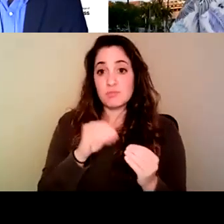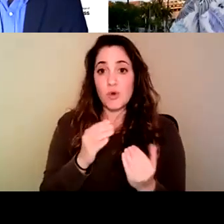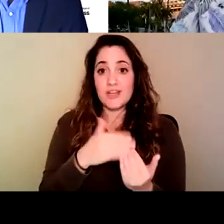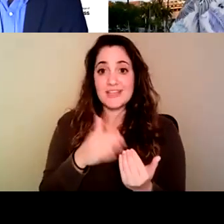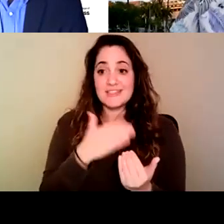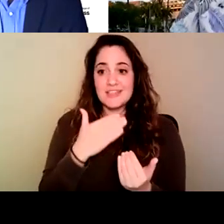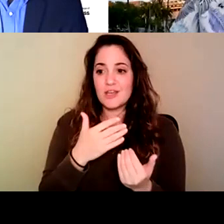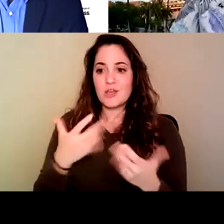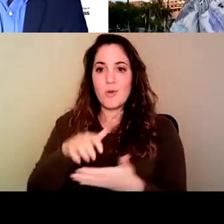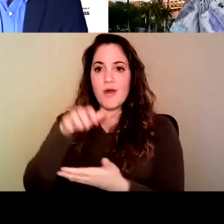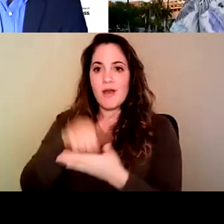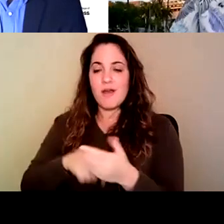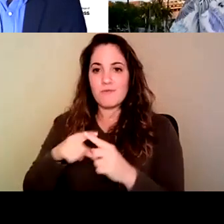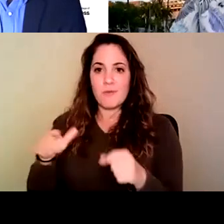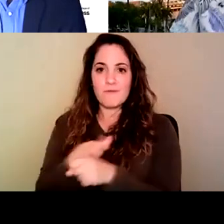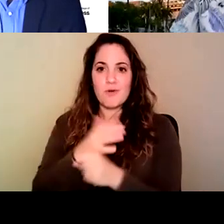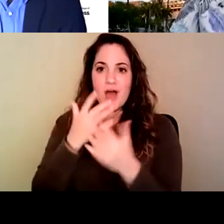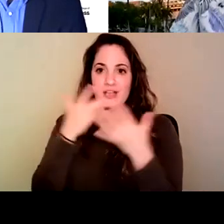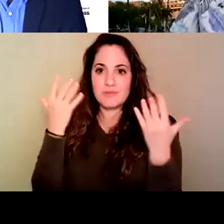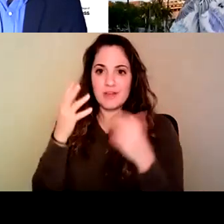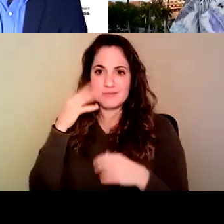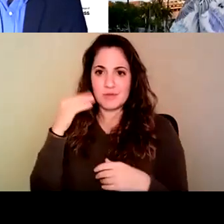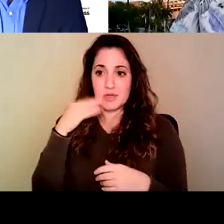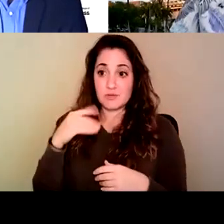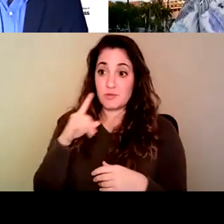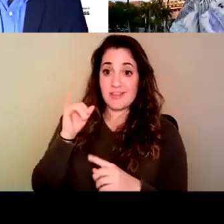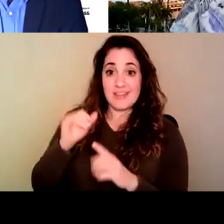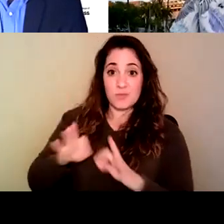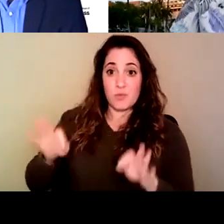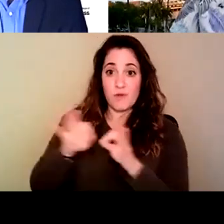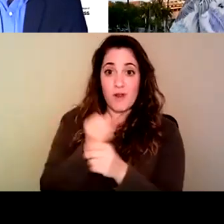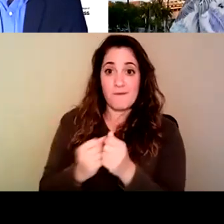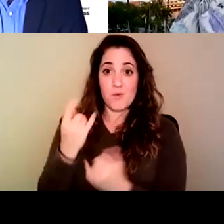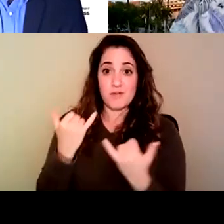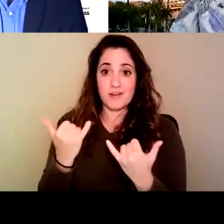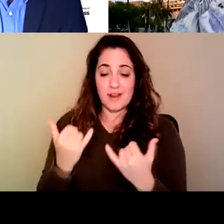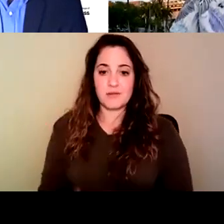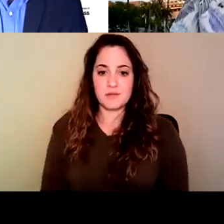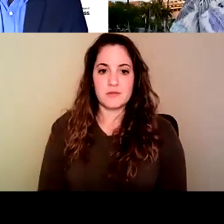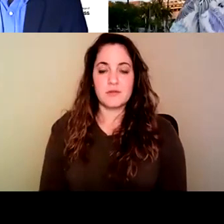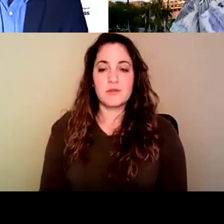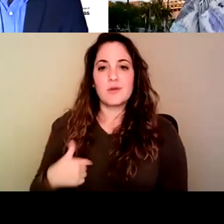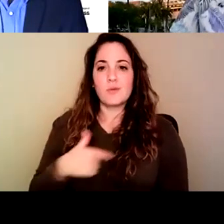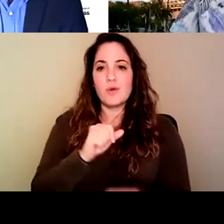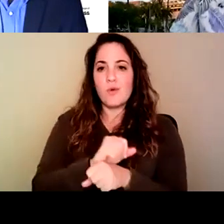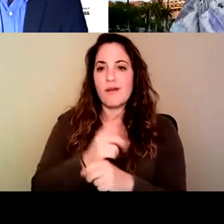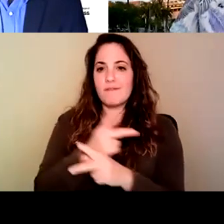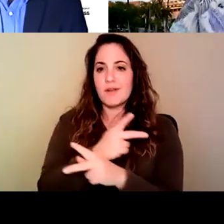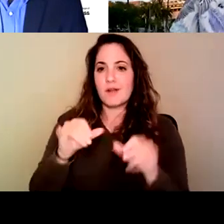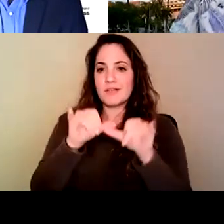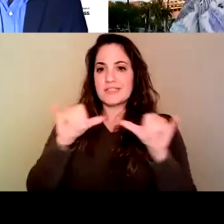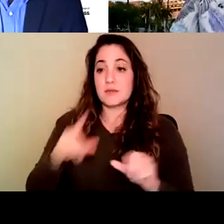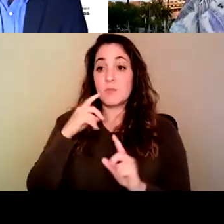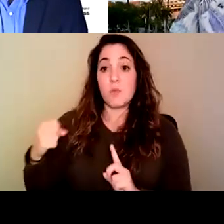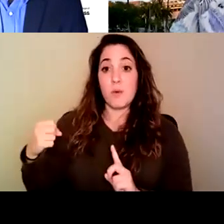away from the hospitality experience, which is so important to all of us on the call, I think, today. So we're working on trying to get a system where it will ping us